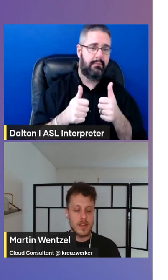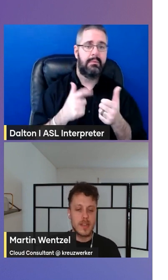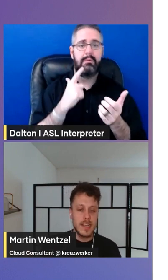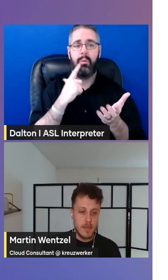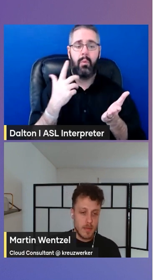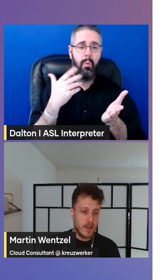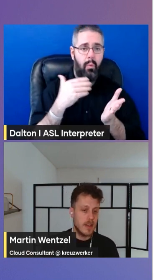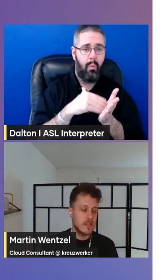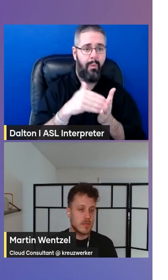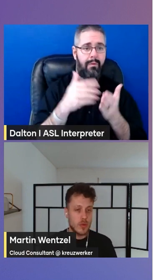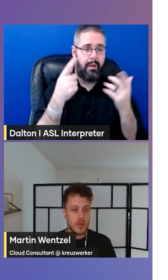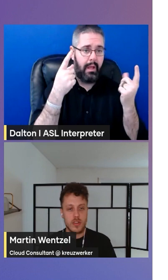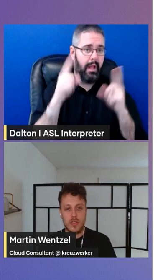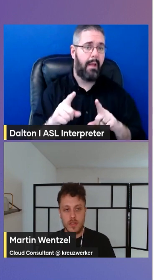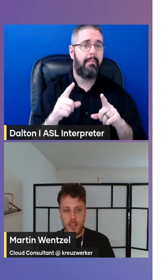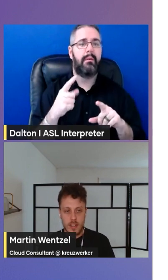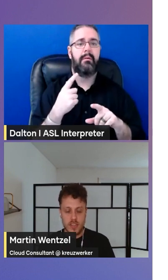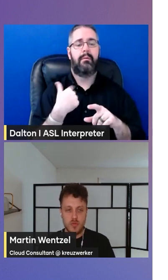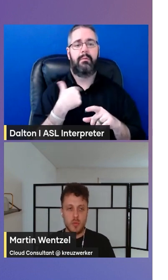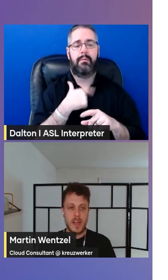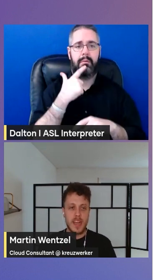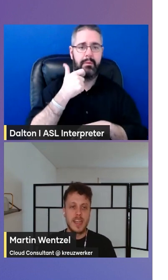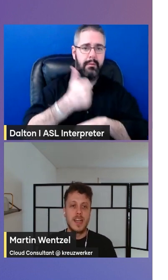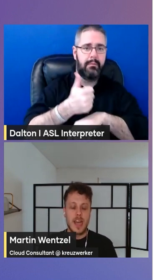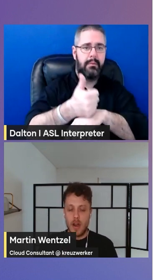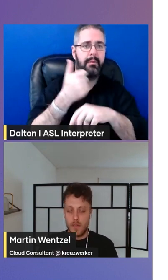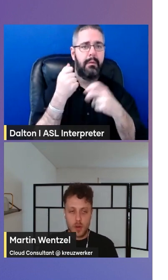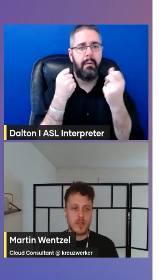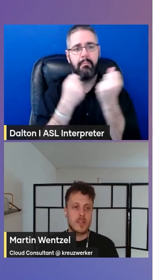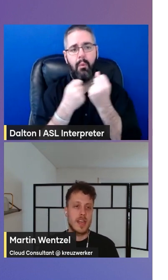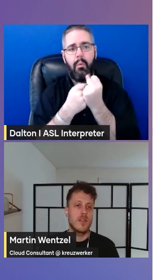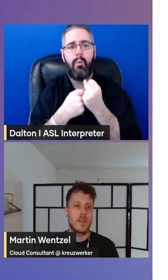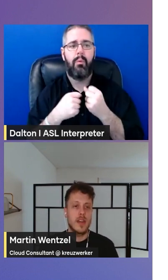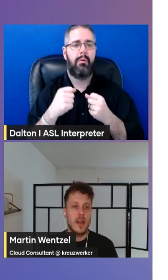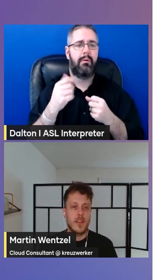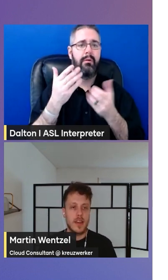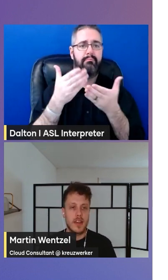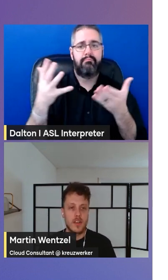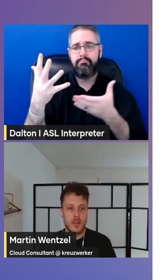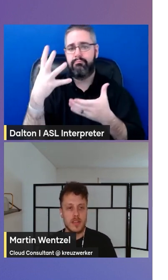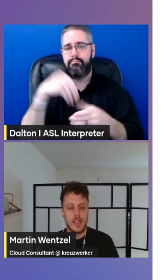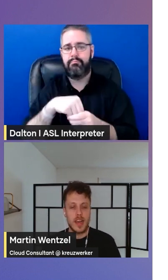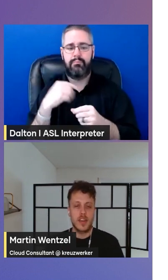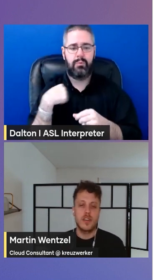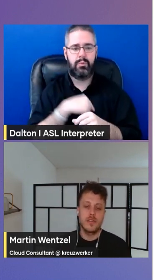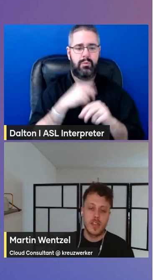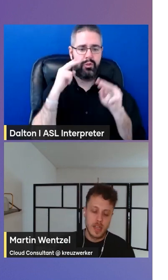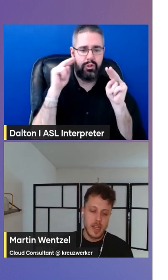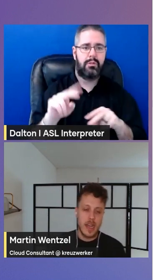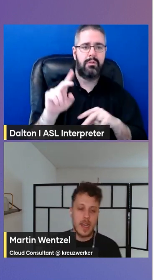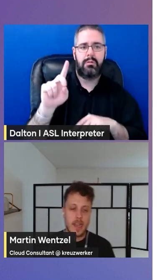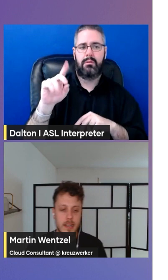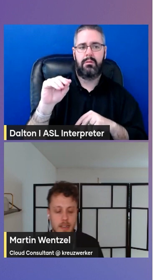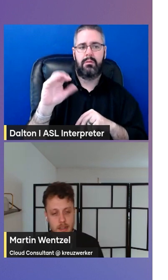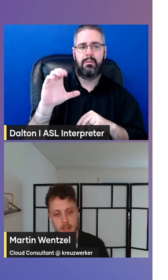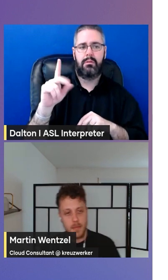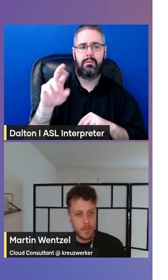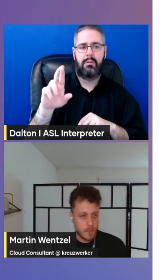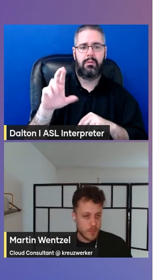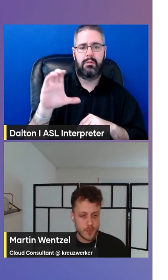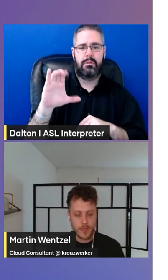we are implementing support on the features, we of course take a look at the Docker CLI code